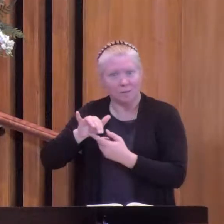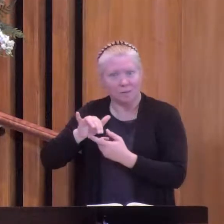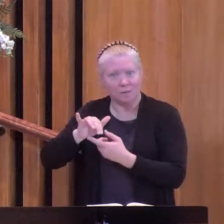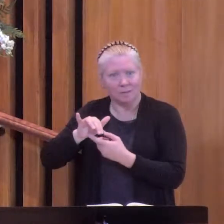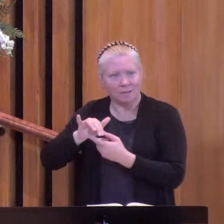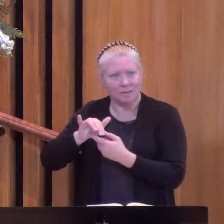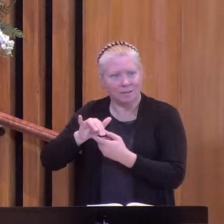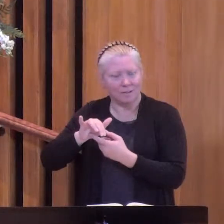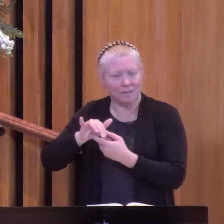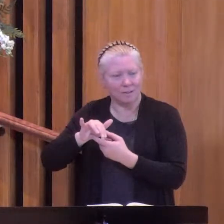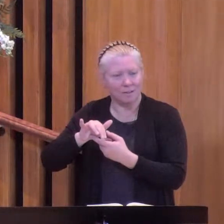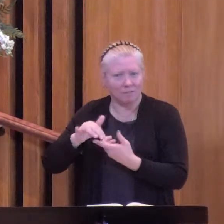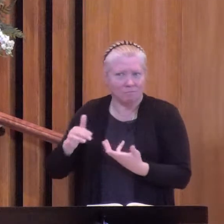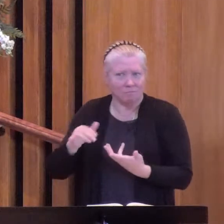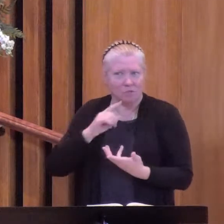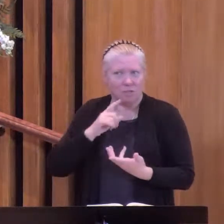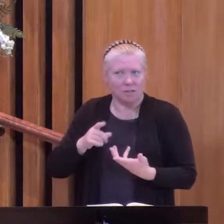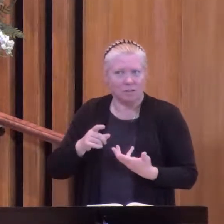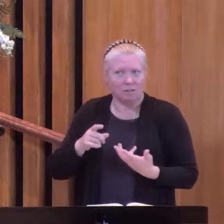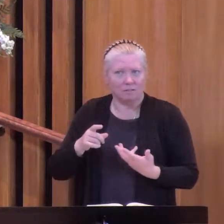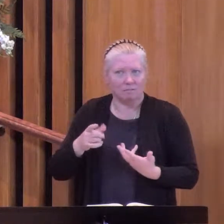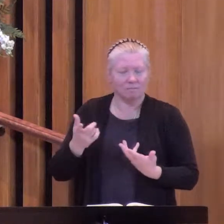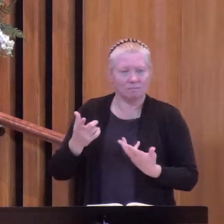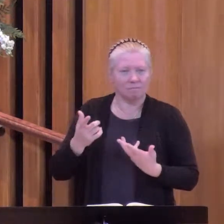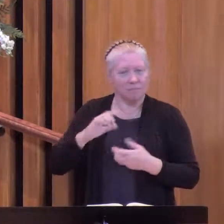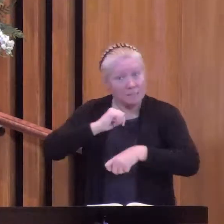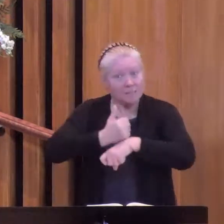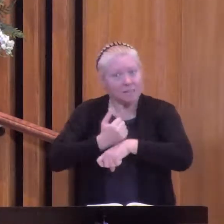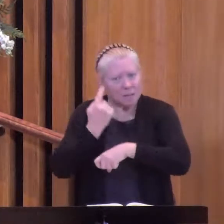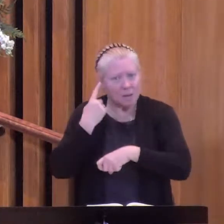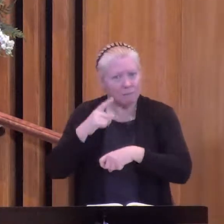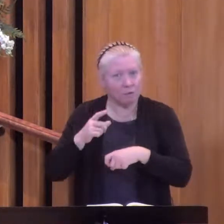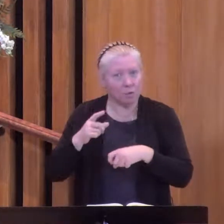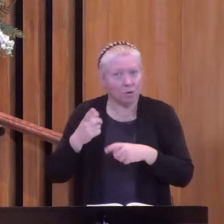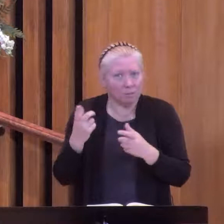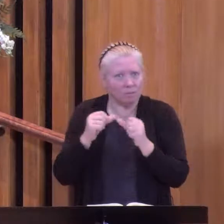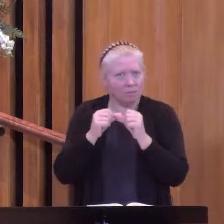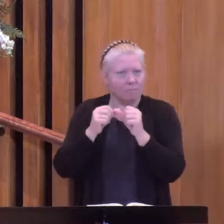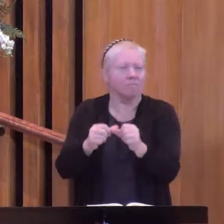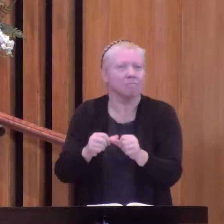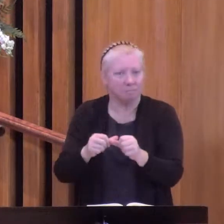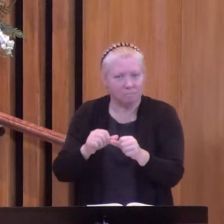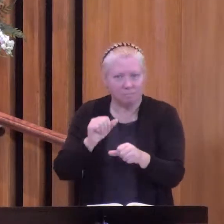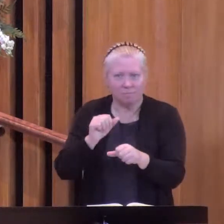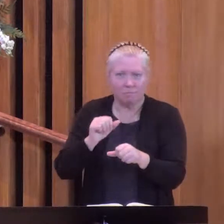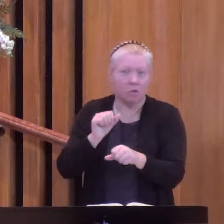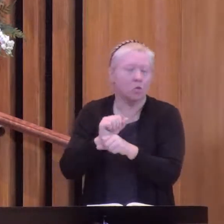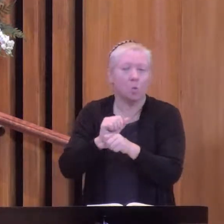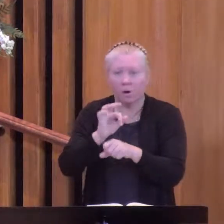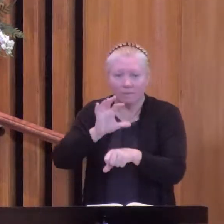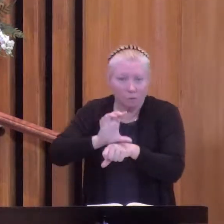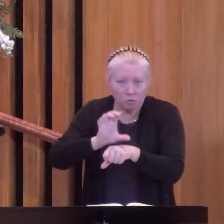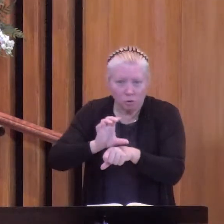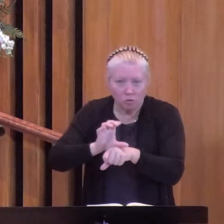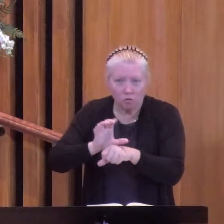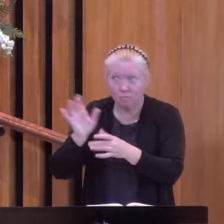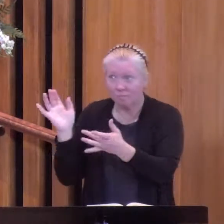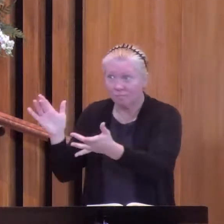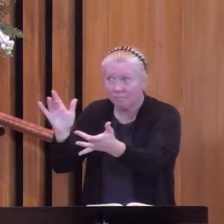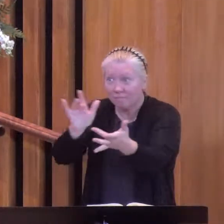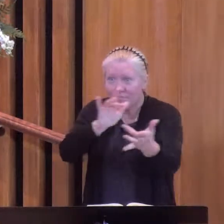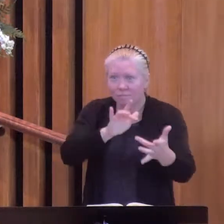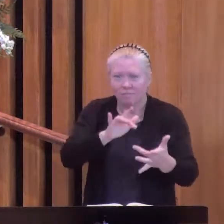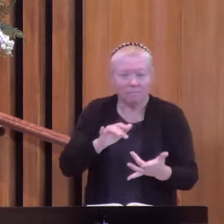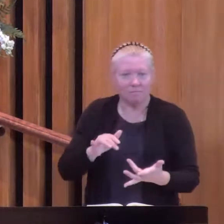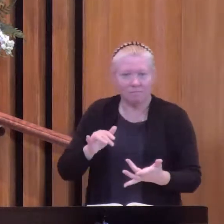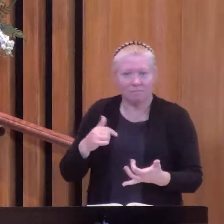out the work of the church, the work as disciples. And you and I realize that one